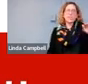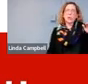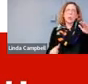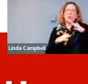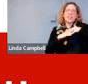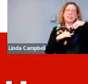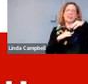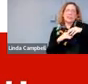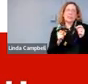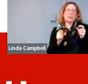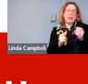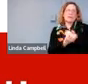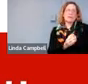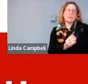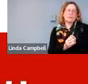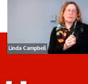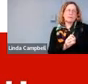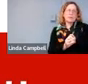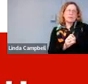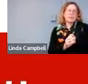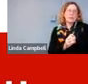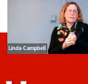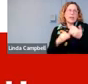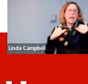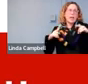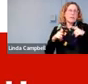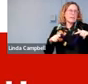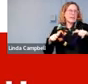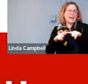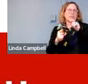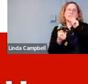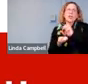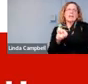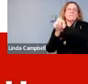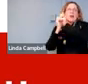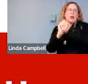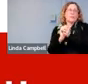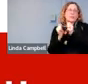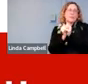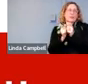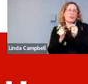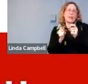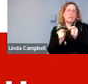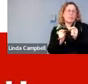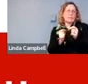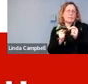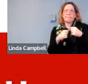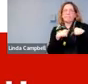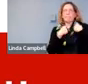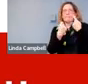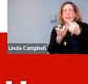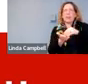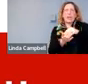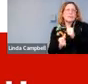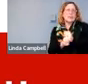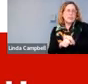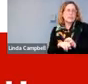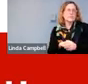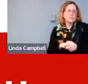But in Nova Scotia, there are no indigenous crayfish at all. Our lakes have not evolved with crayfish in